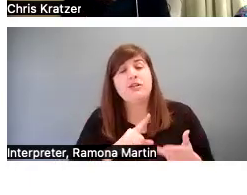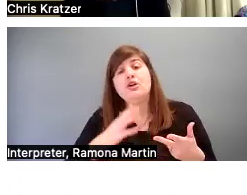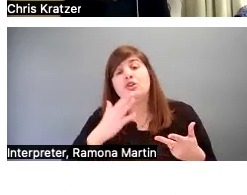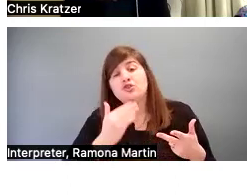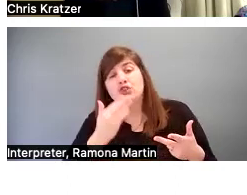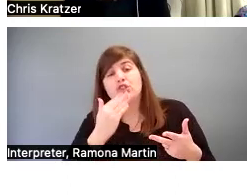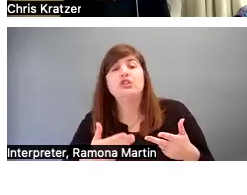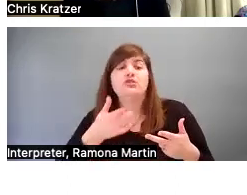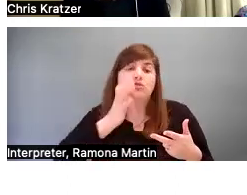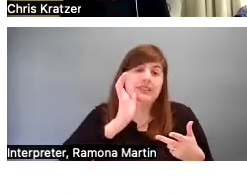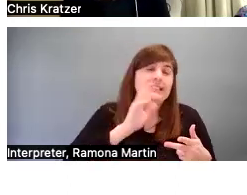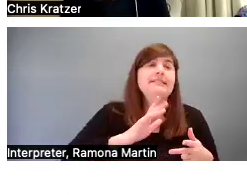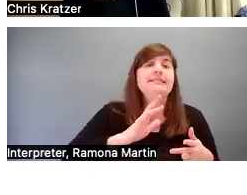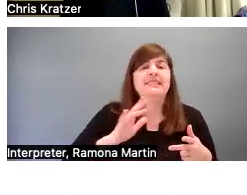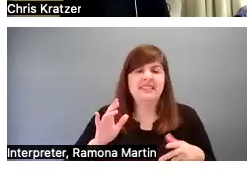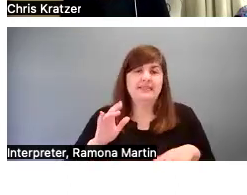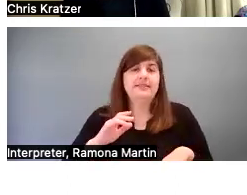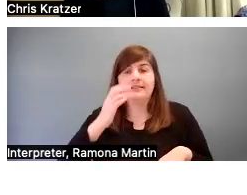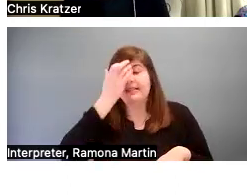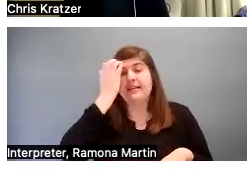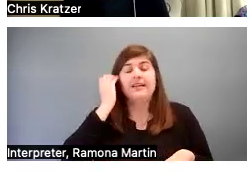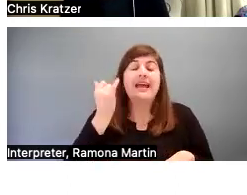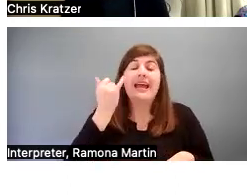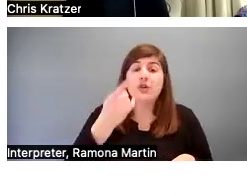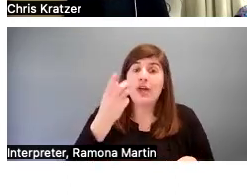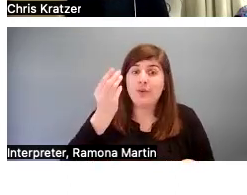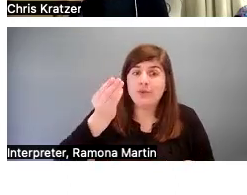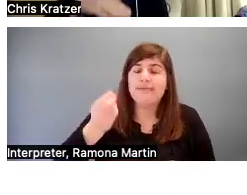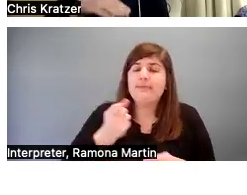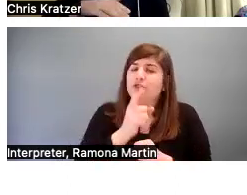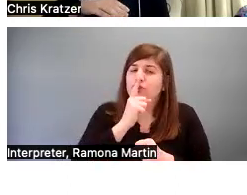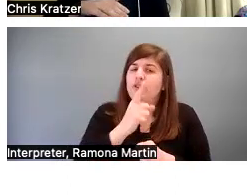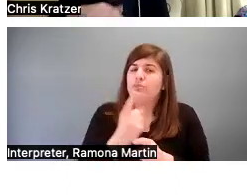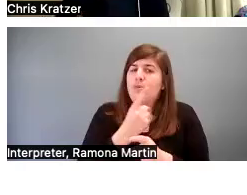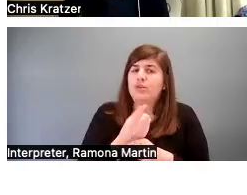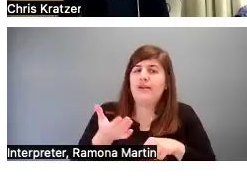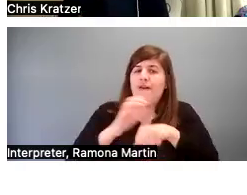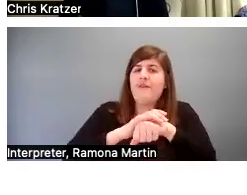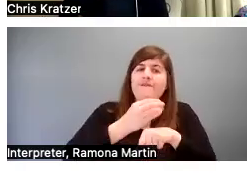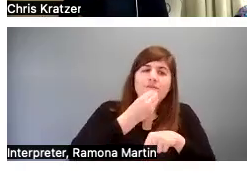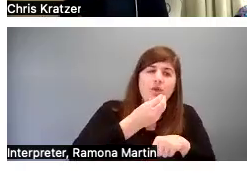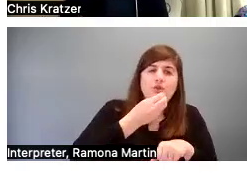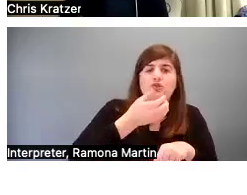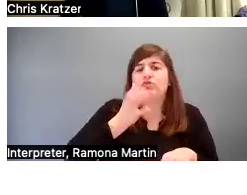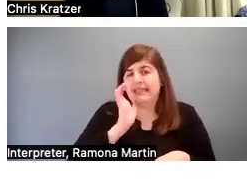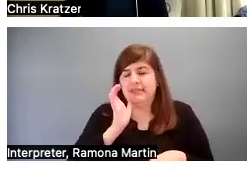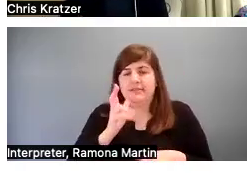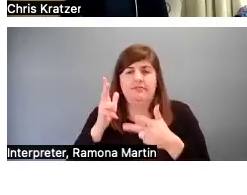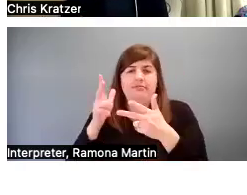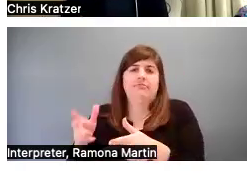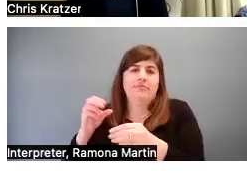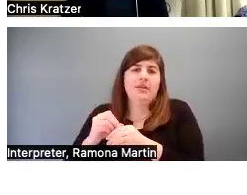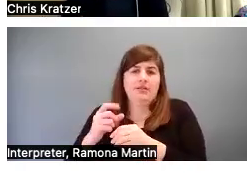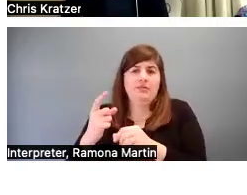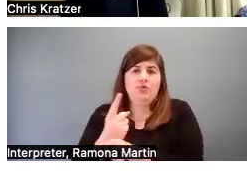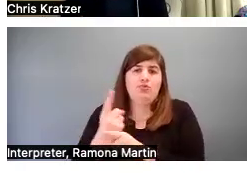juices, and soft drinks. When you're outside, make sure to properly cover food and drinks and dispose of waste in an appropriate covered